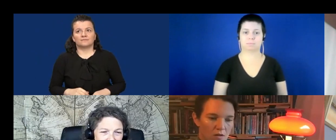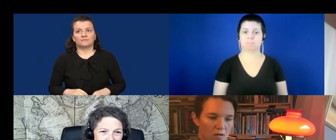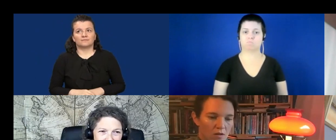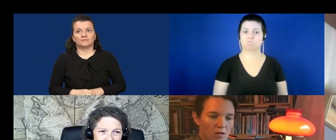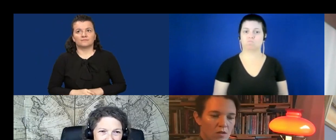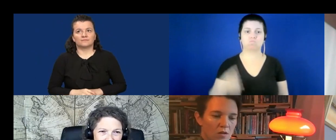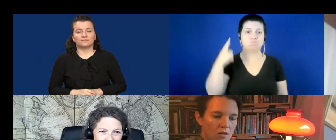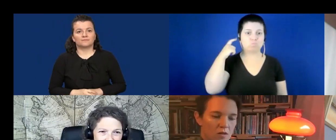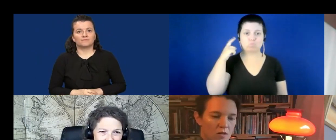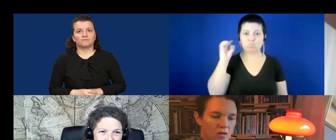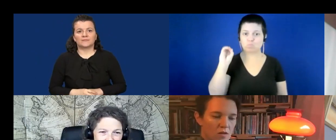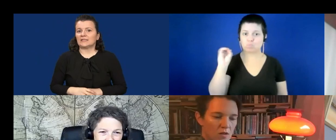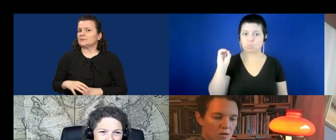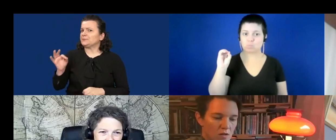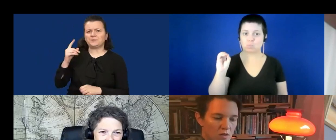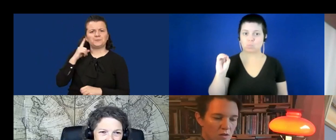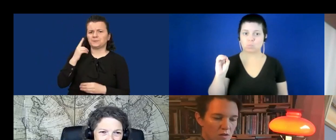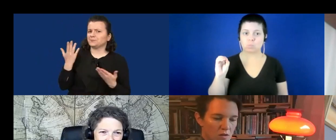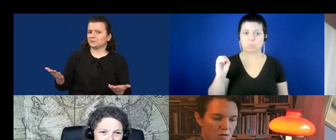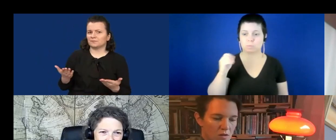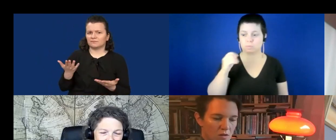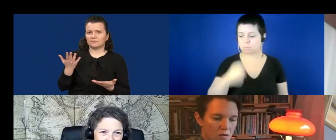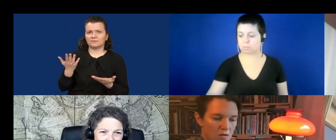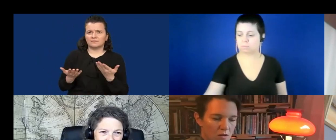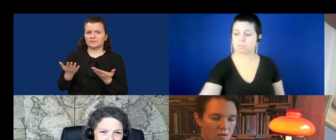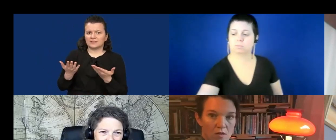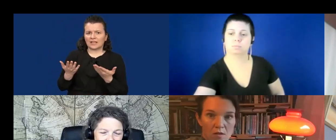Still not. Is there a possibility of trying to test the